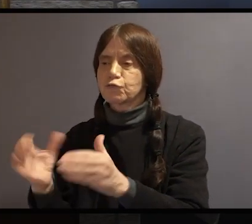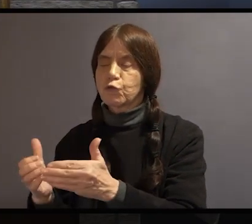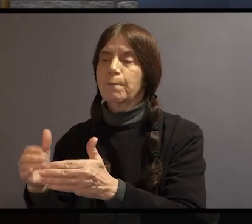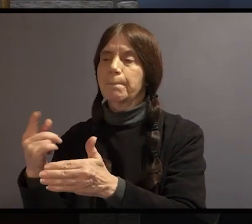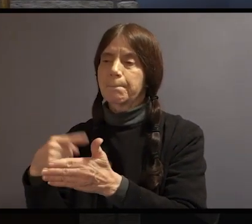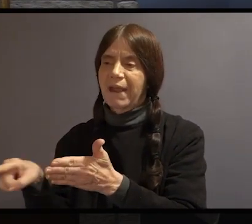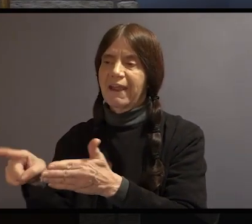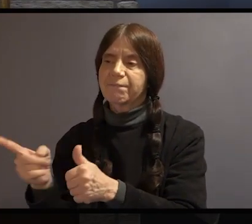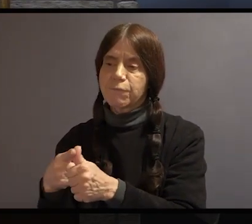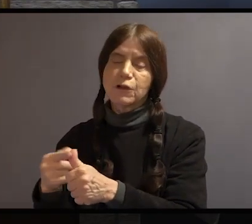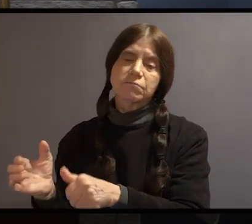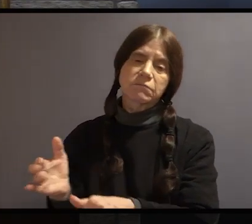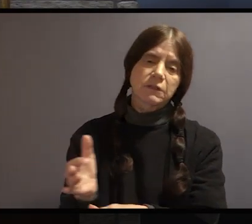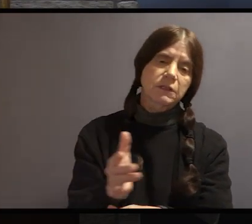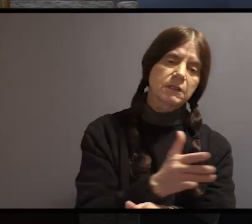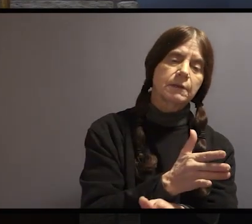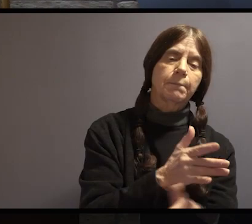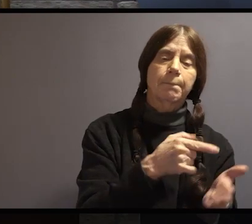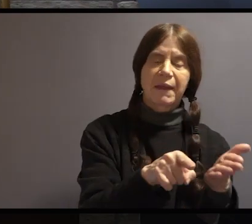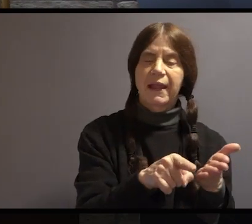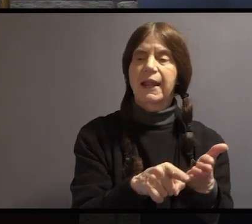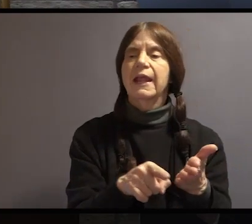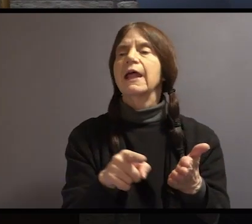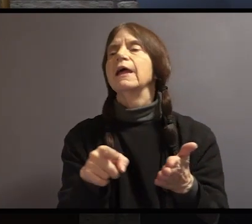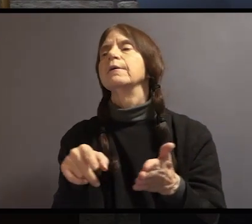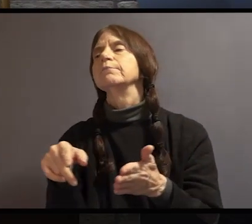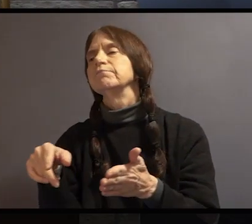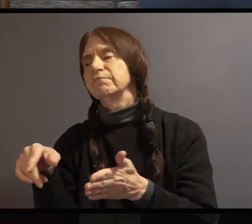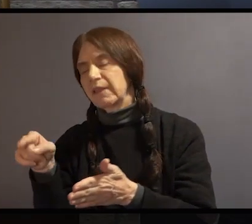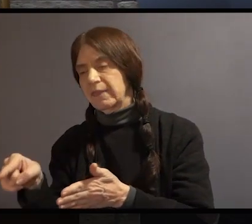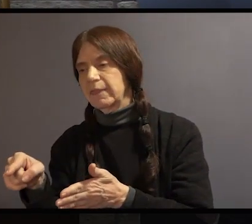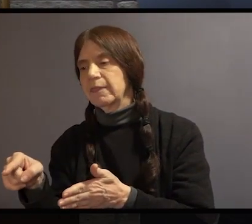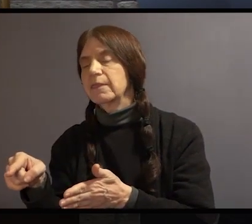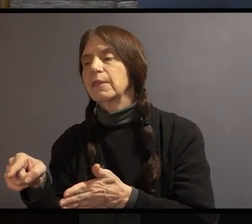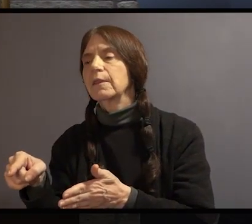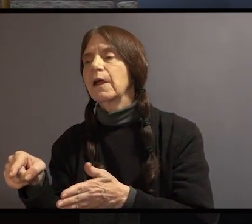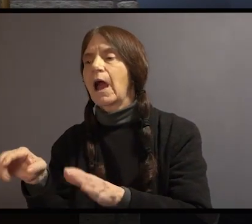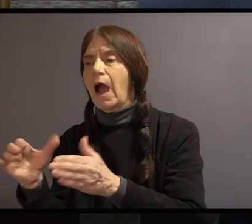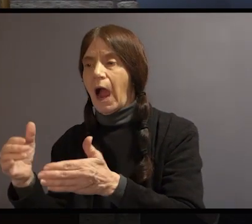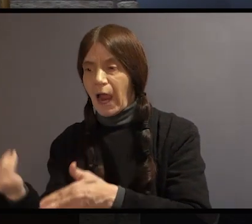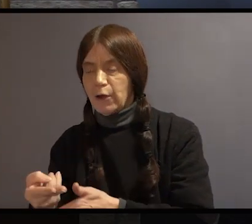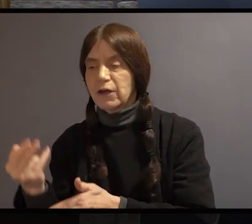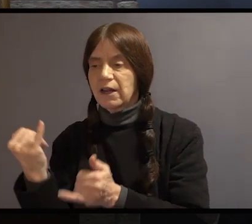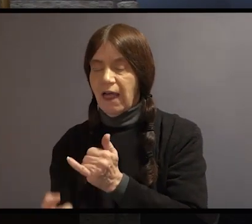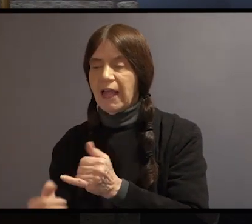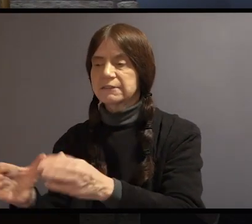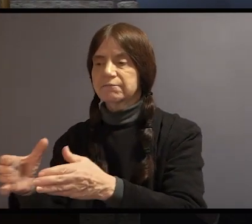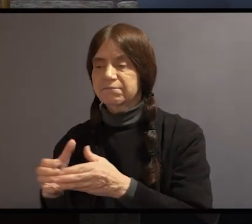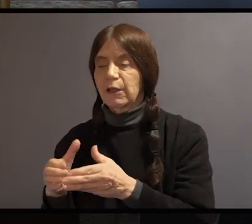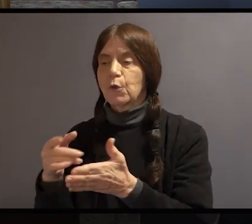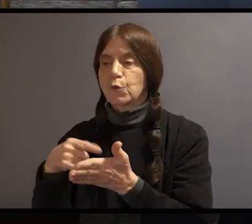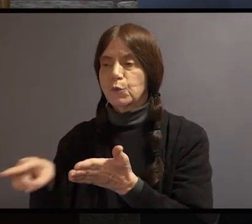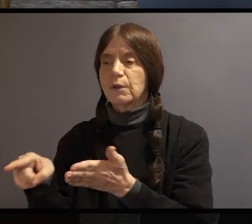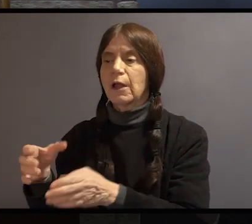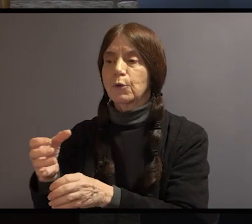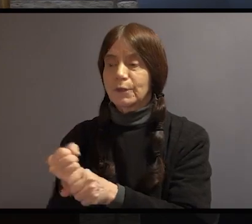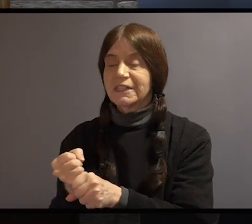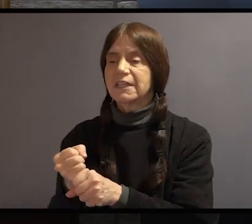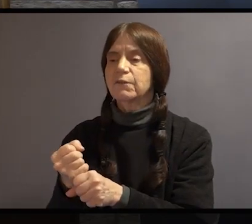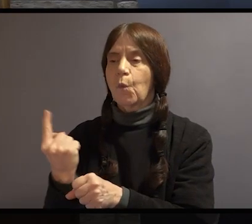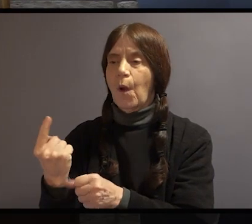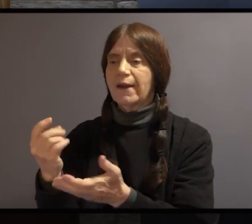the first.' And when those hired about the 11th hour came, each of them received a